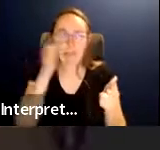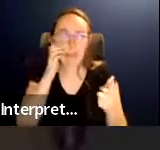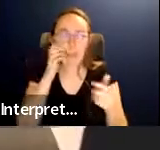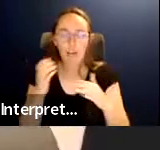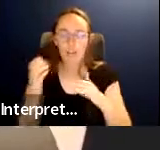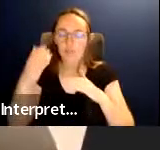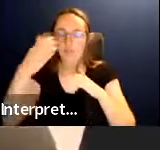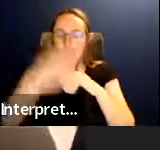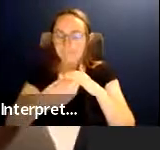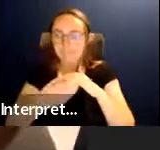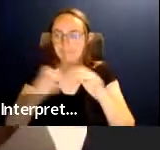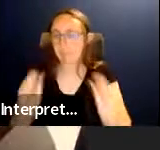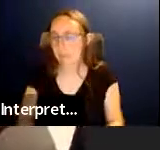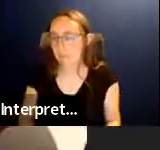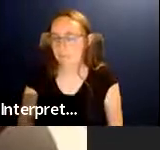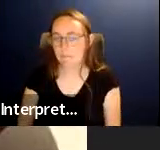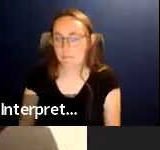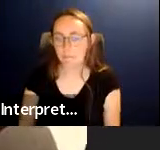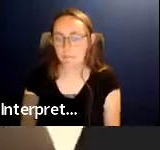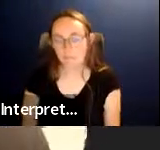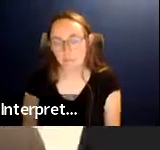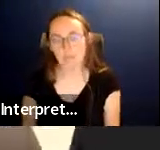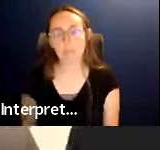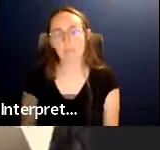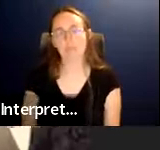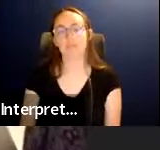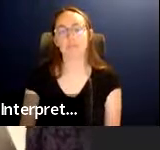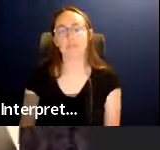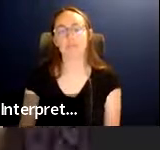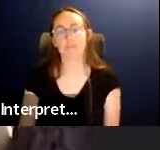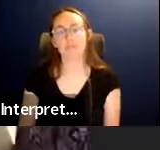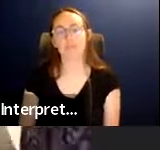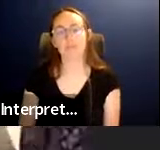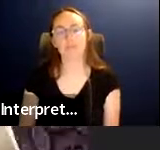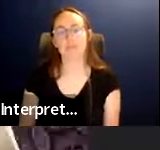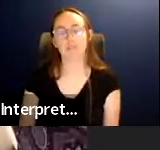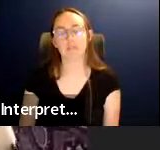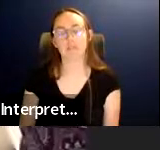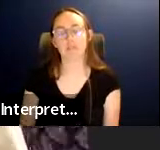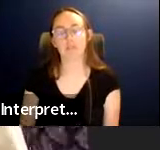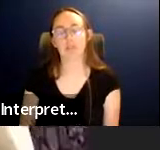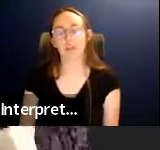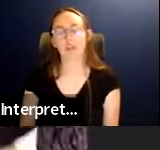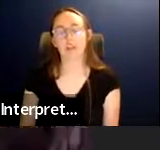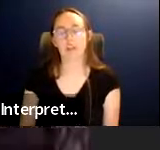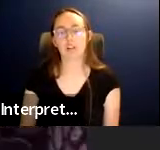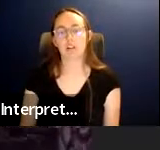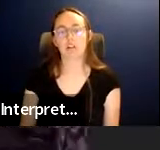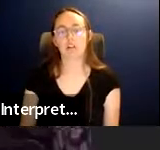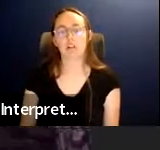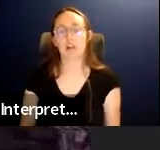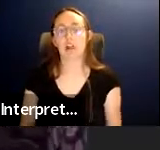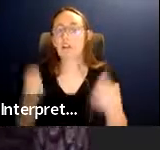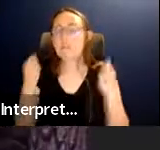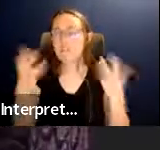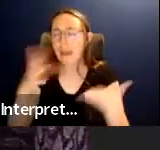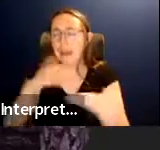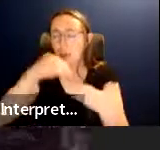in there. A lot of students like putting their thumbs in the sides here, or their